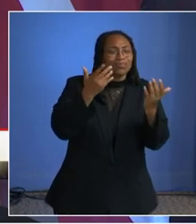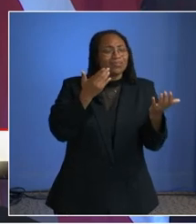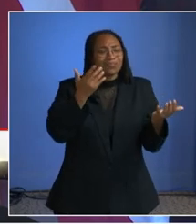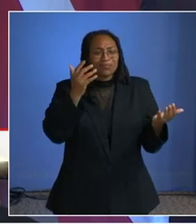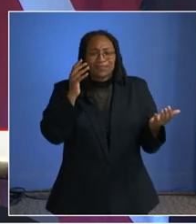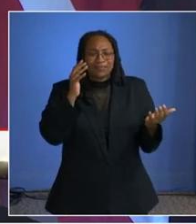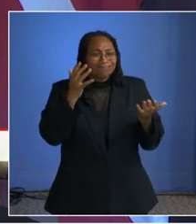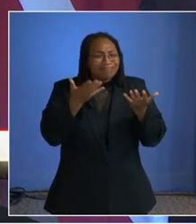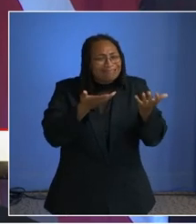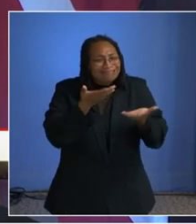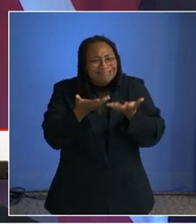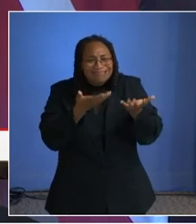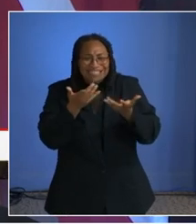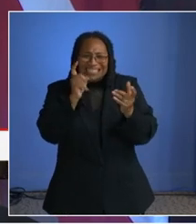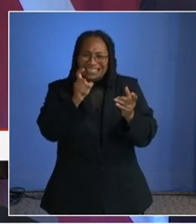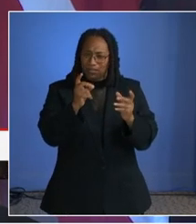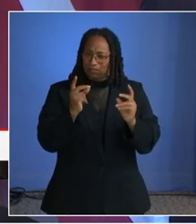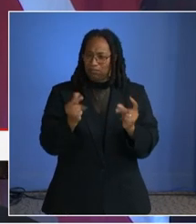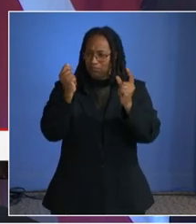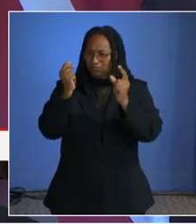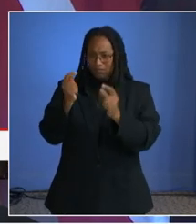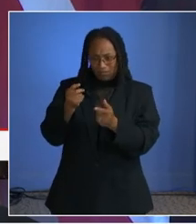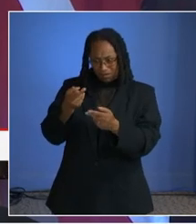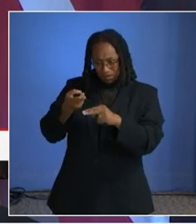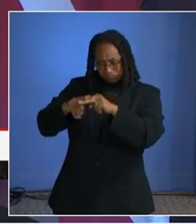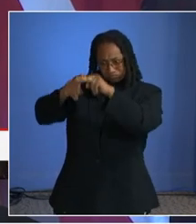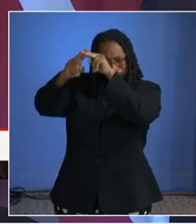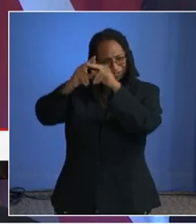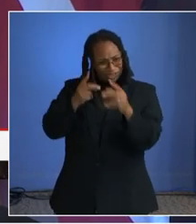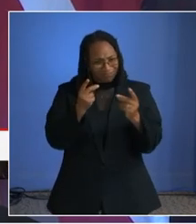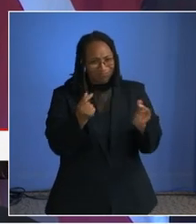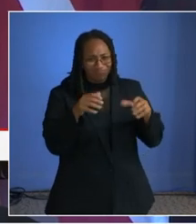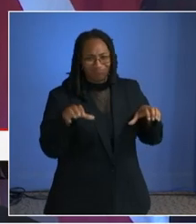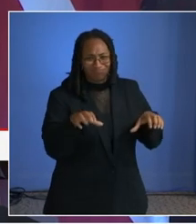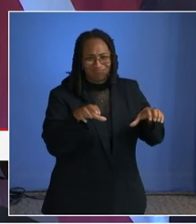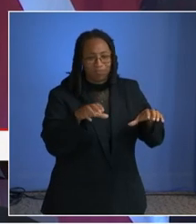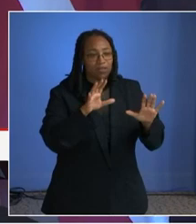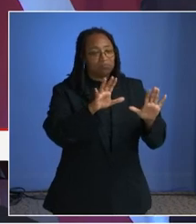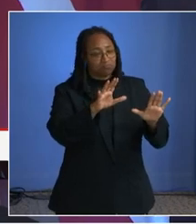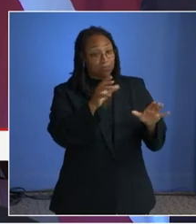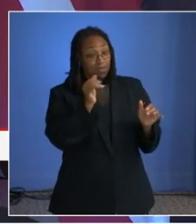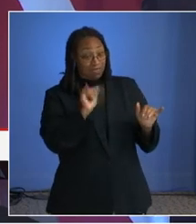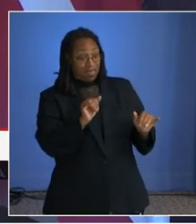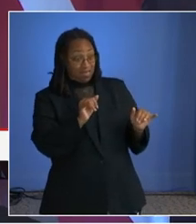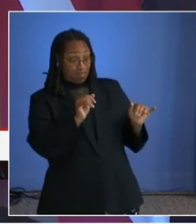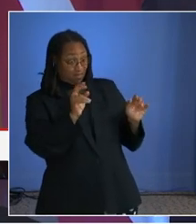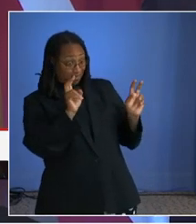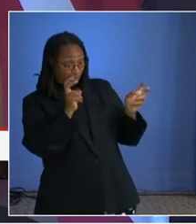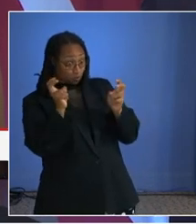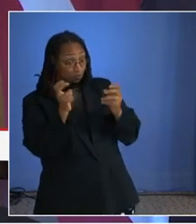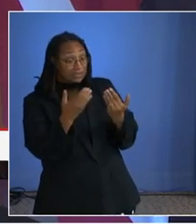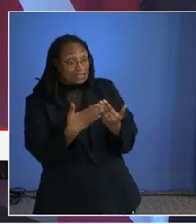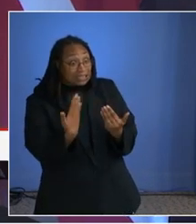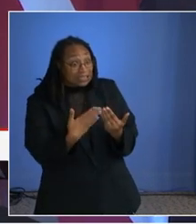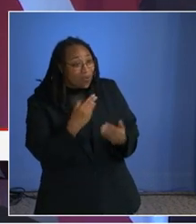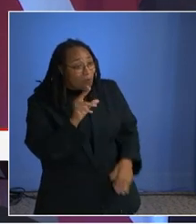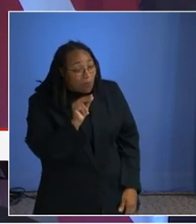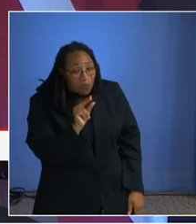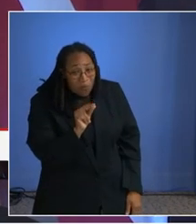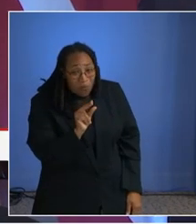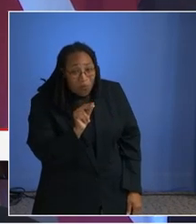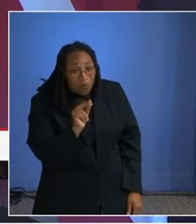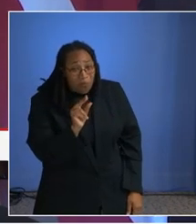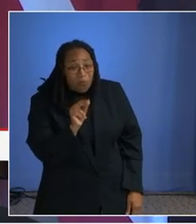lot of issues that are not easy issues. I mean, and I hope that everybody who read your article, right?